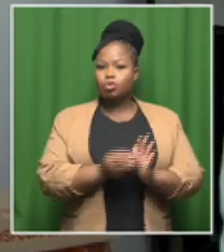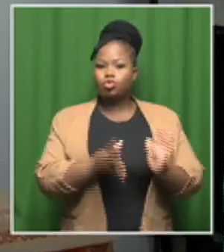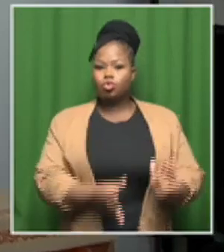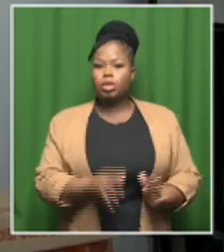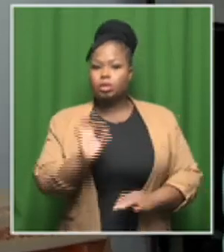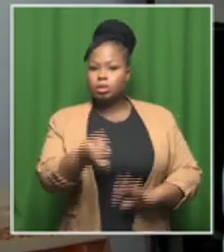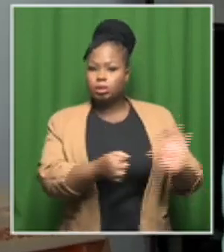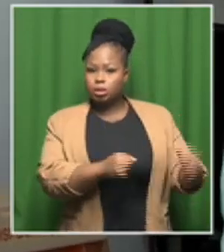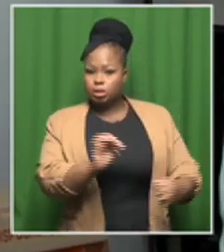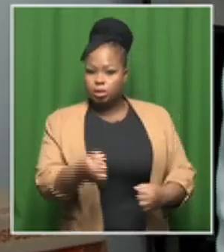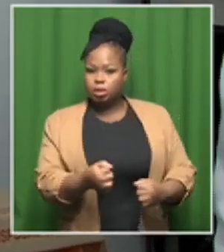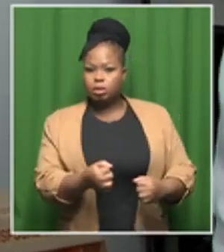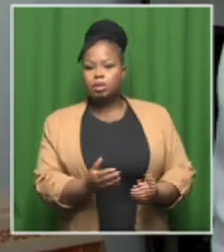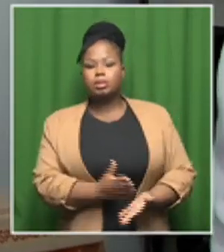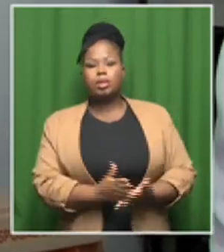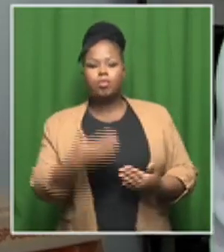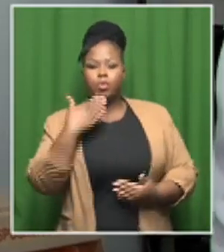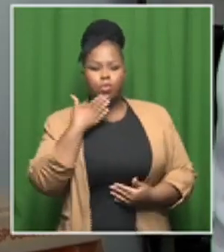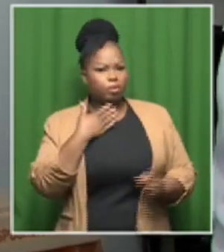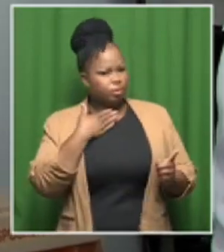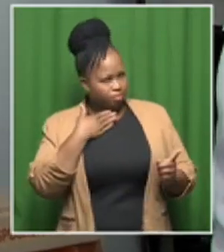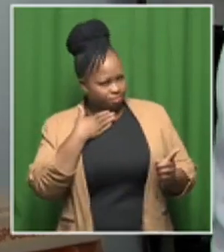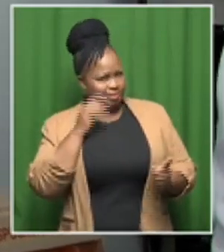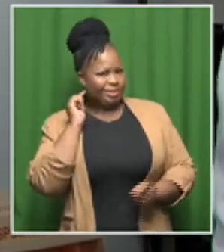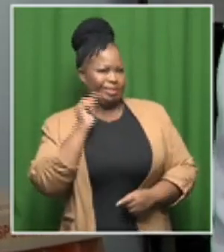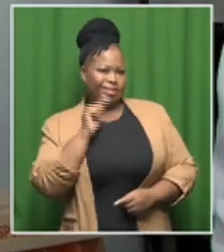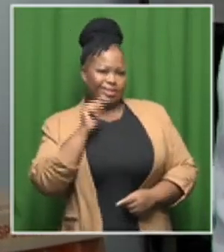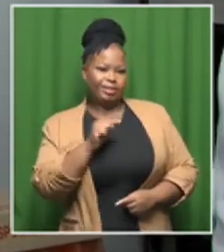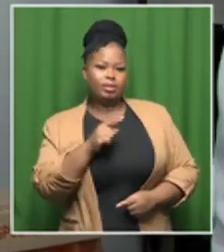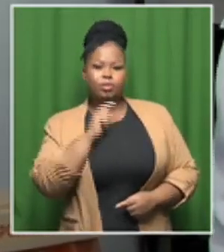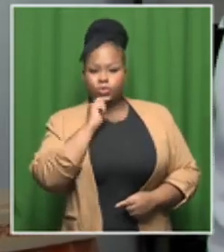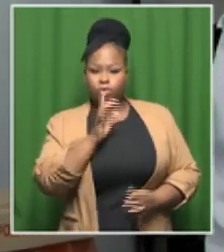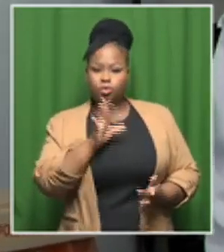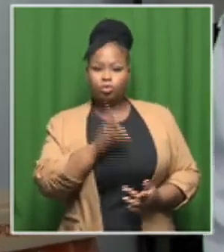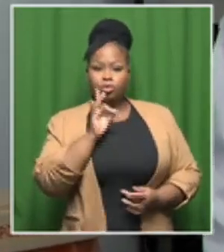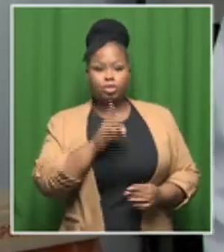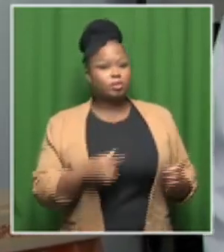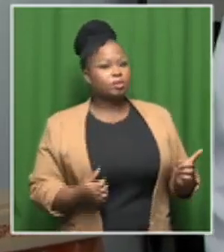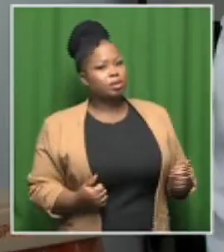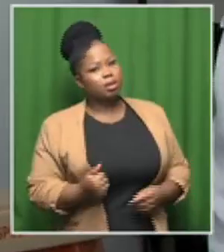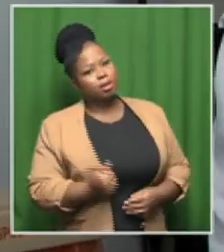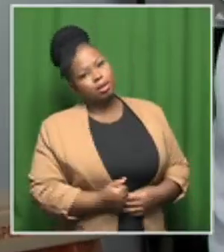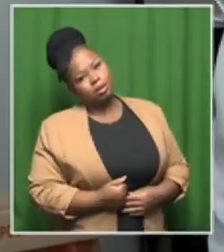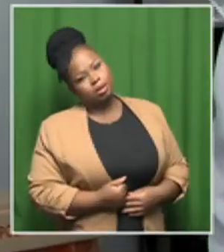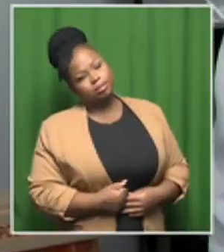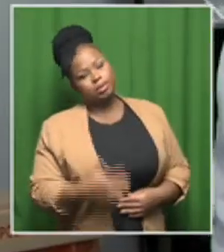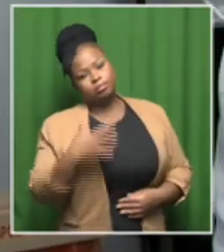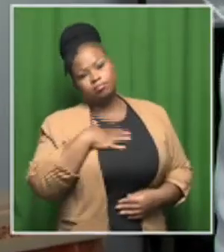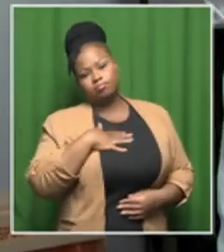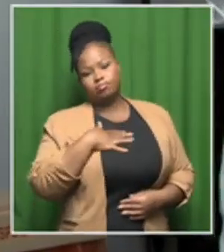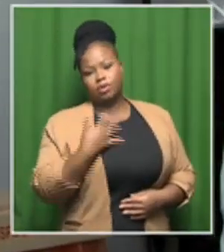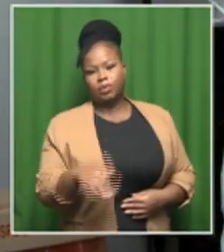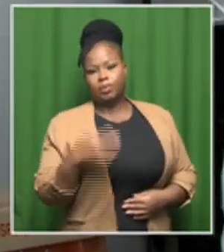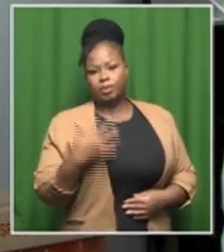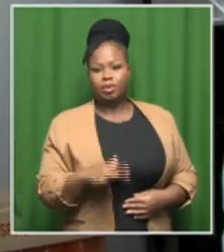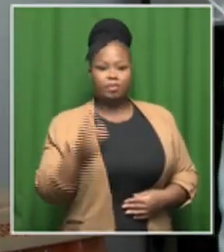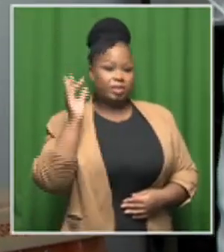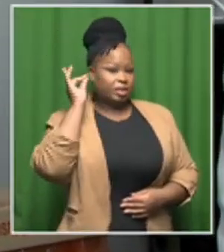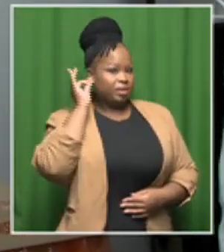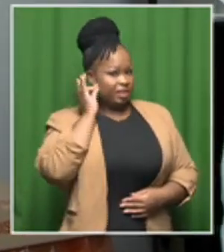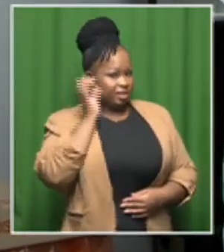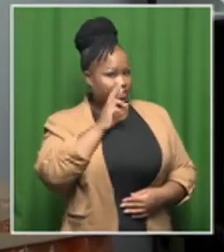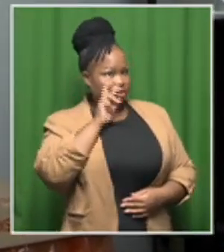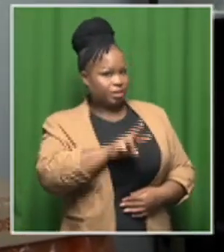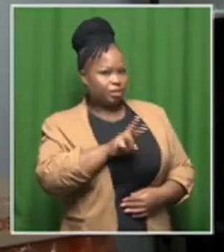for learners who leave school, this is definitely an option. And I must say, I've been so impressed by what I've heard and seen